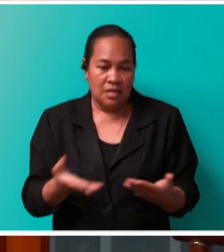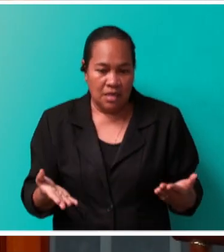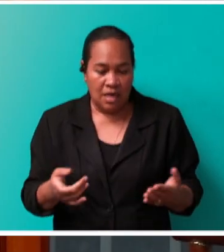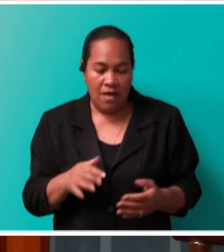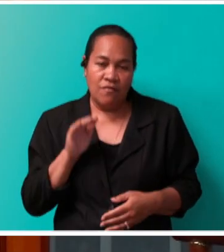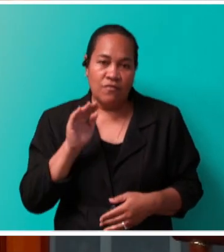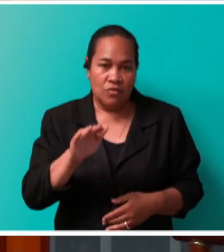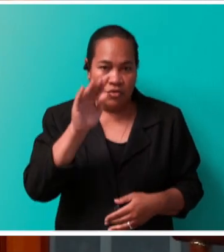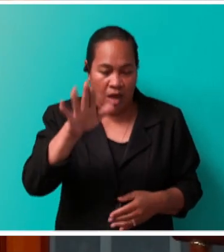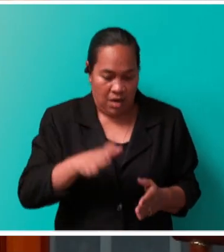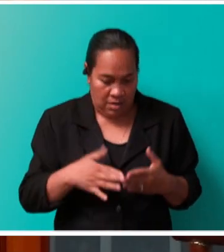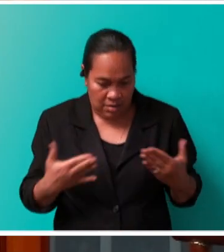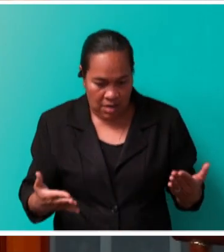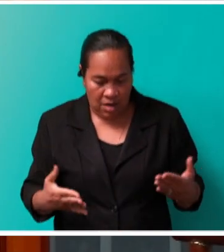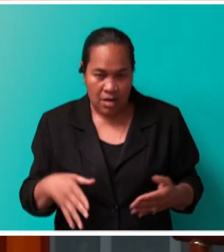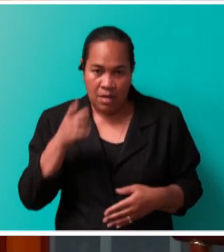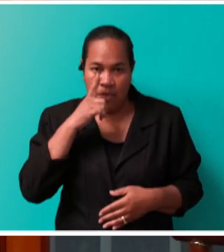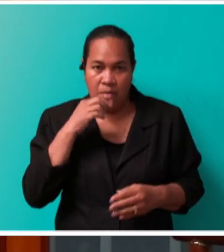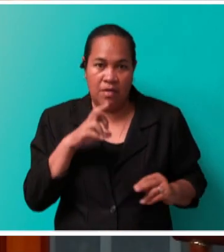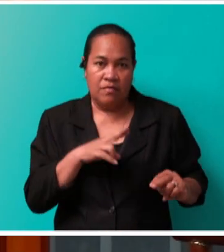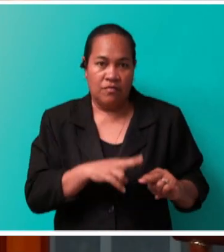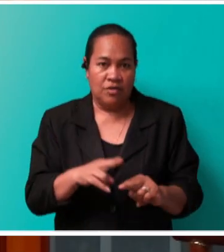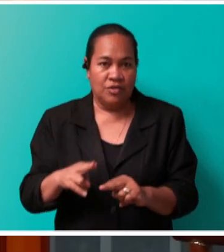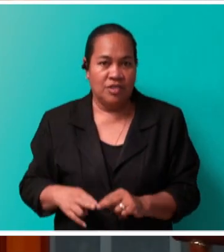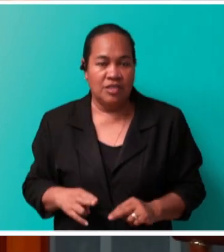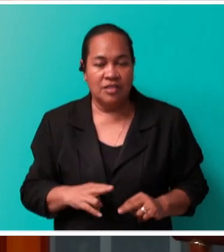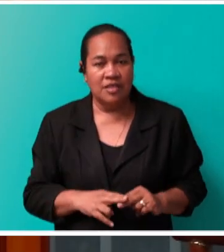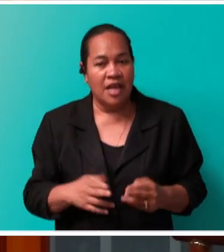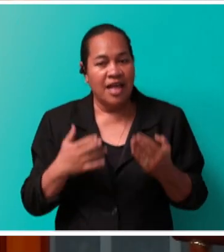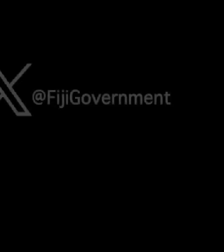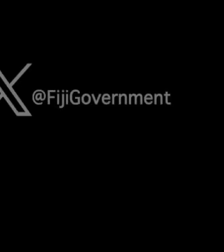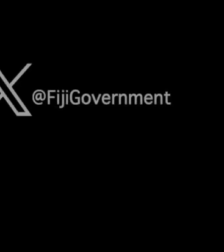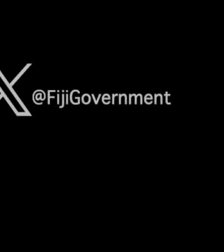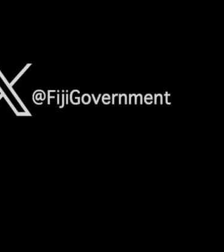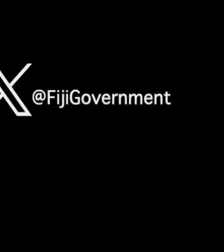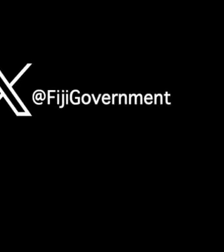future generations of Fijians. Thank you, Honorable Speaker.